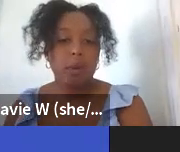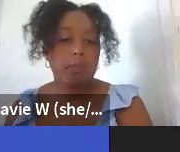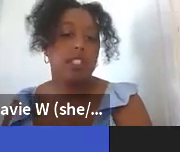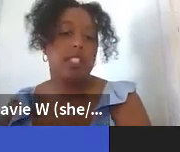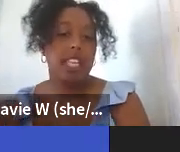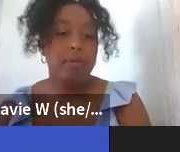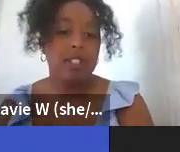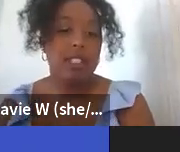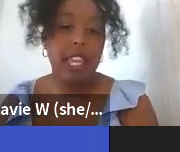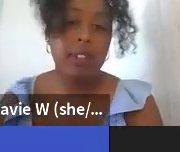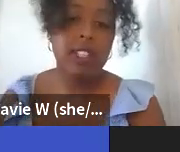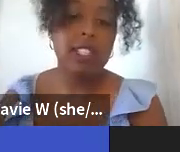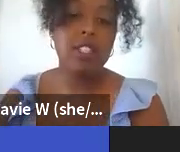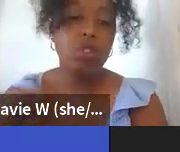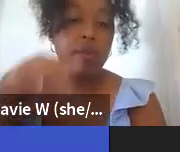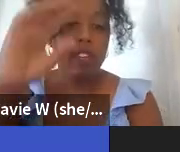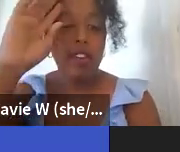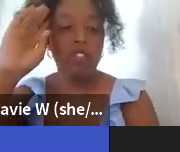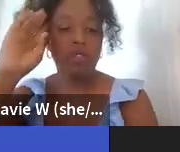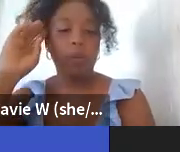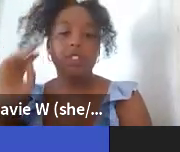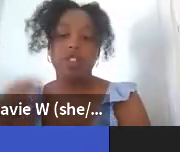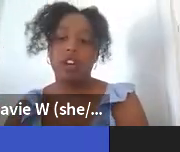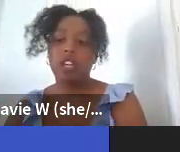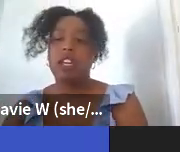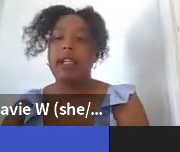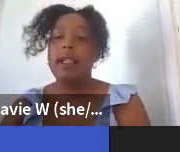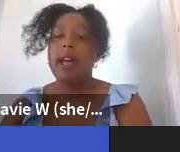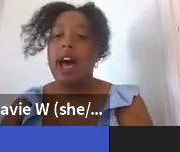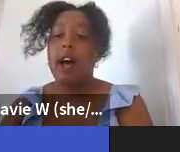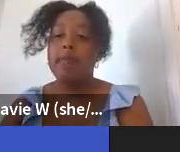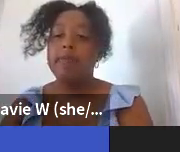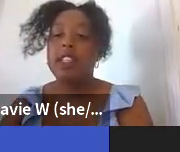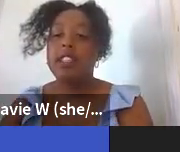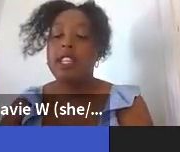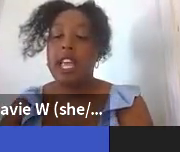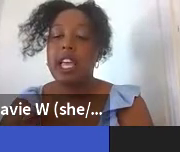white supremacist, capitalist, ableist, cisnormative, heteropatriarchy,